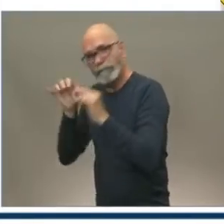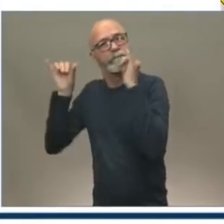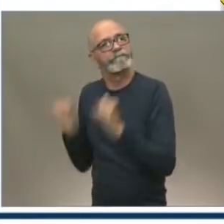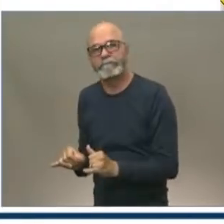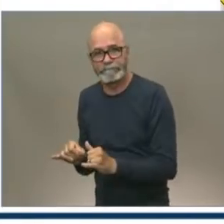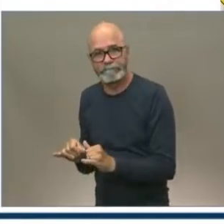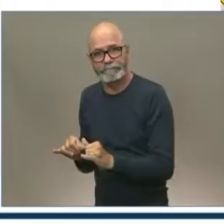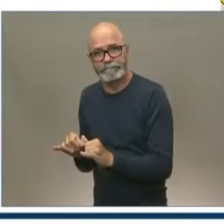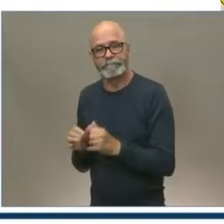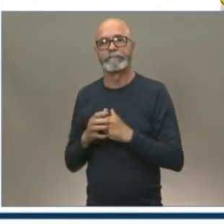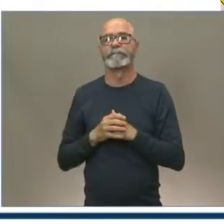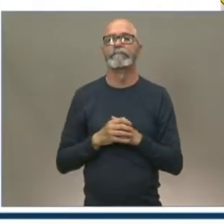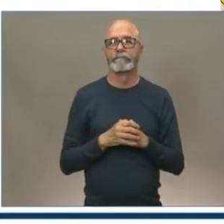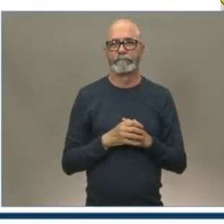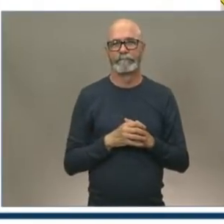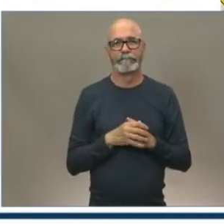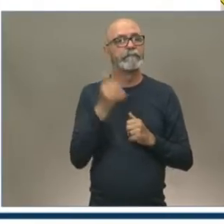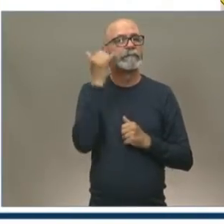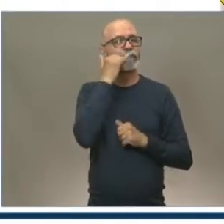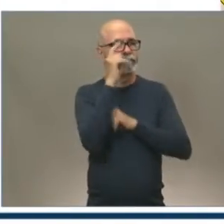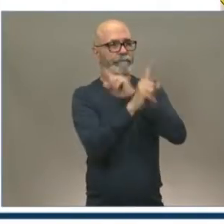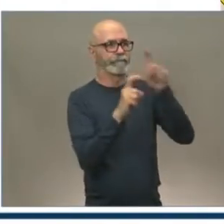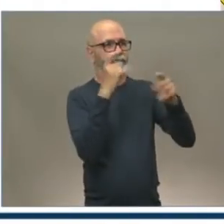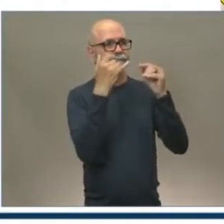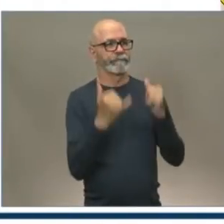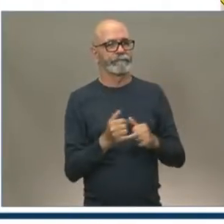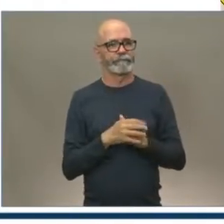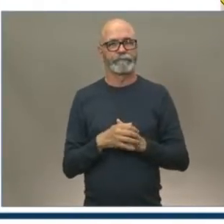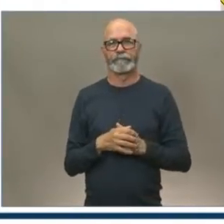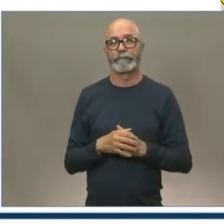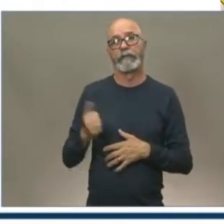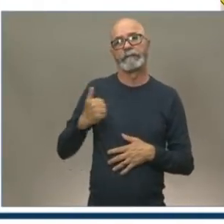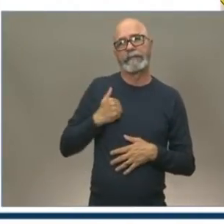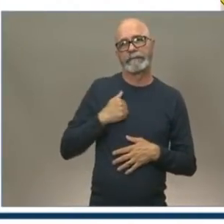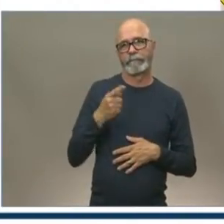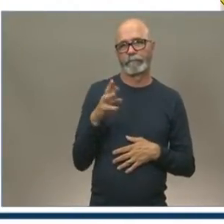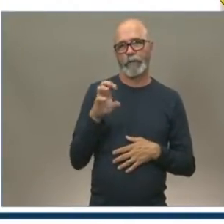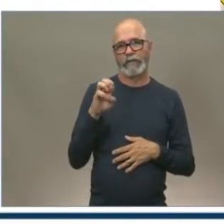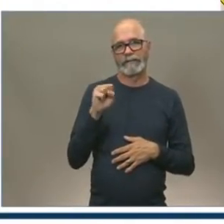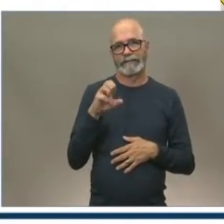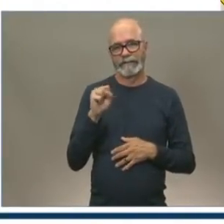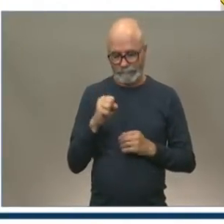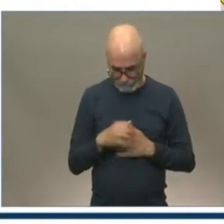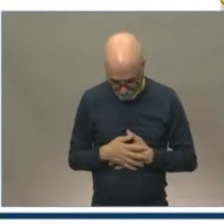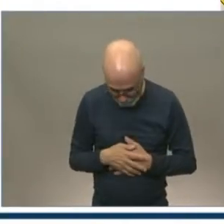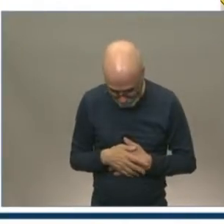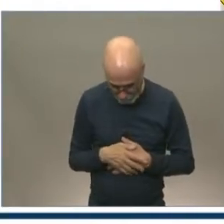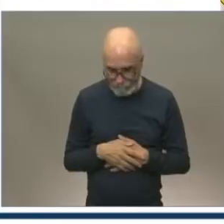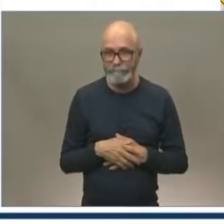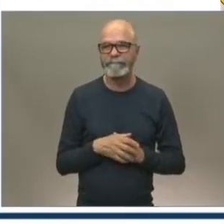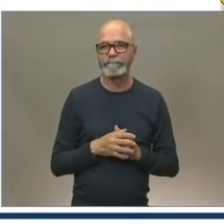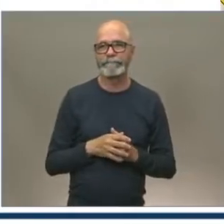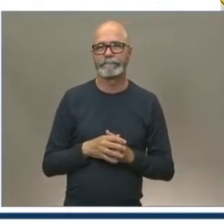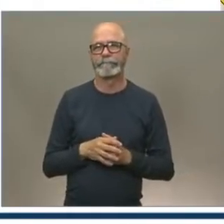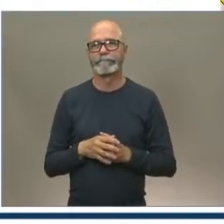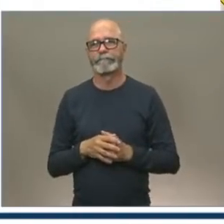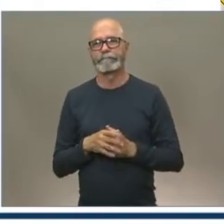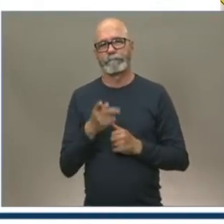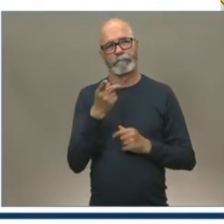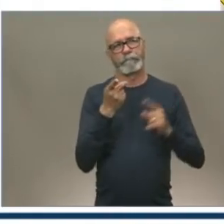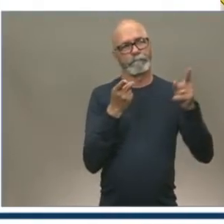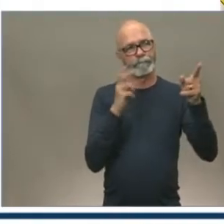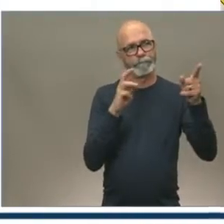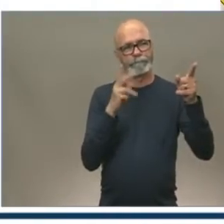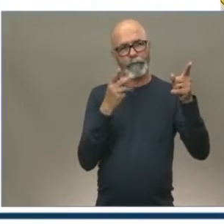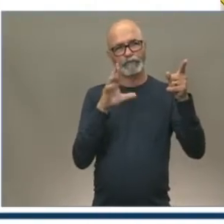with Keith Doucette from the Canadian Press. Keith, go ahead. Yes, Premier, you mentioned the unevenness